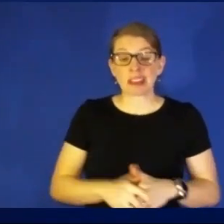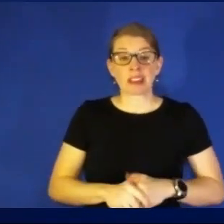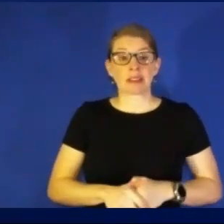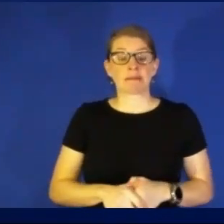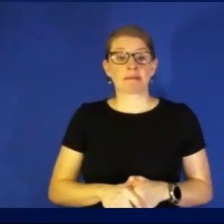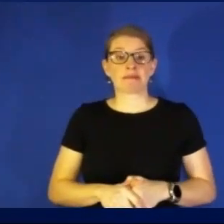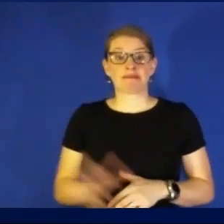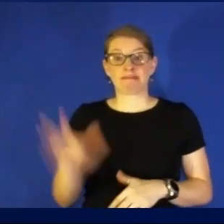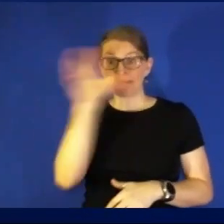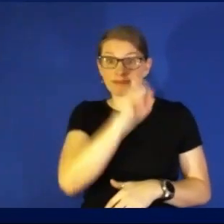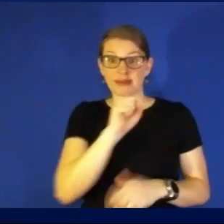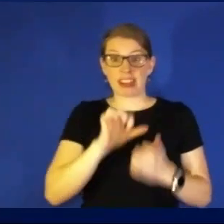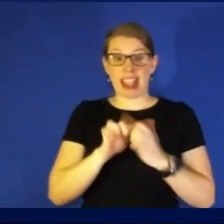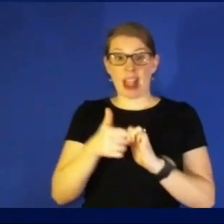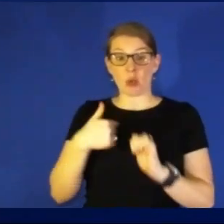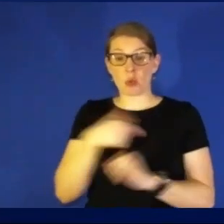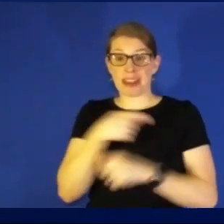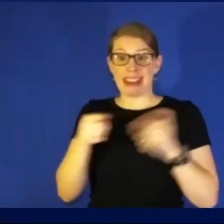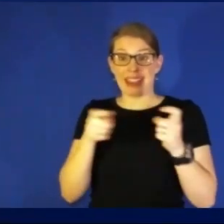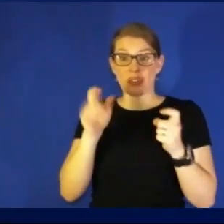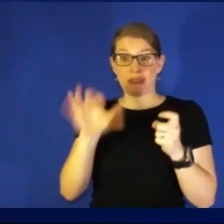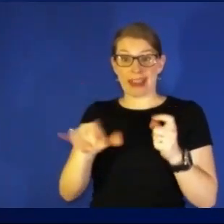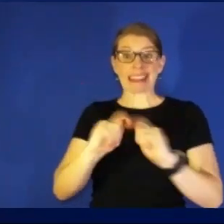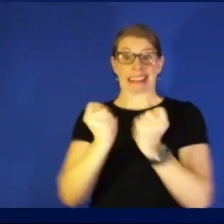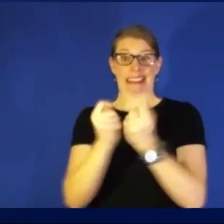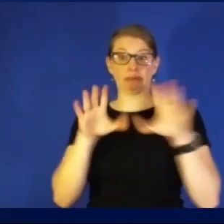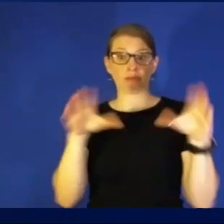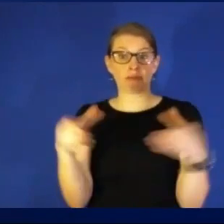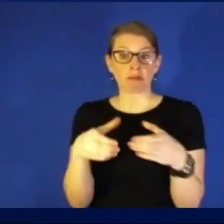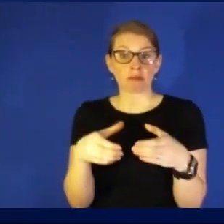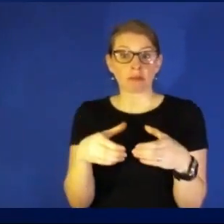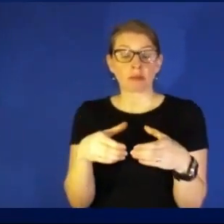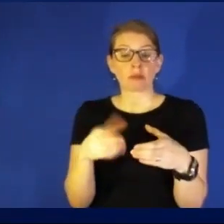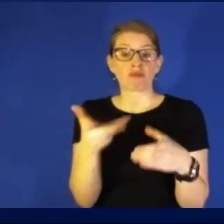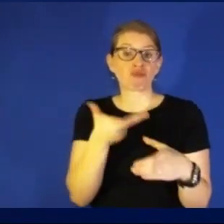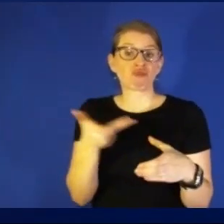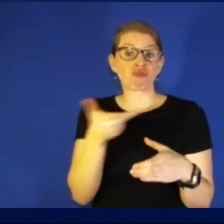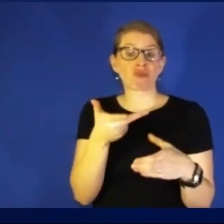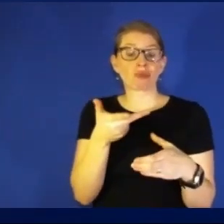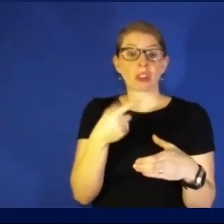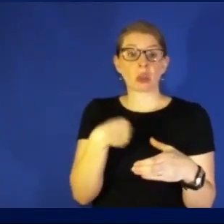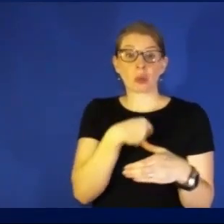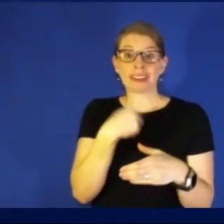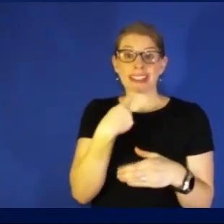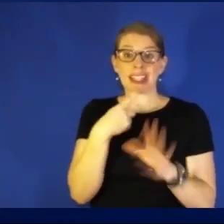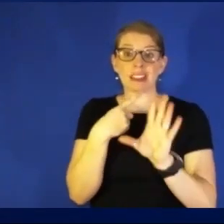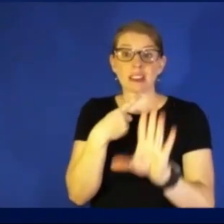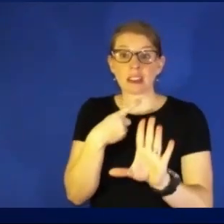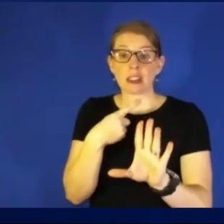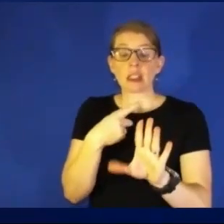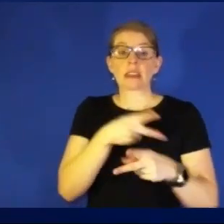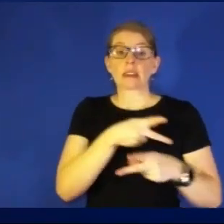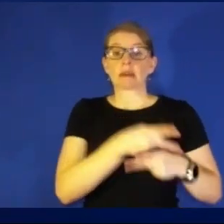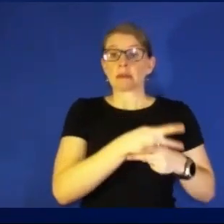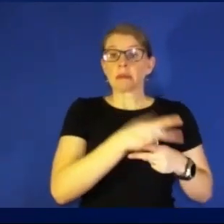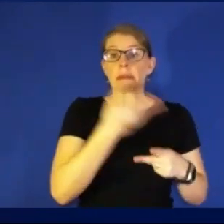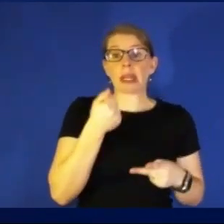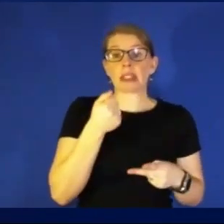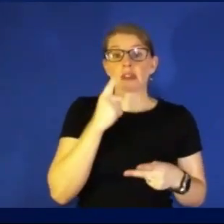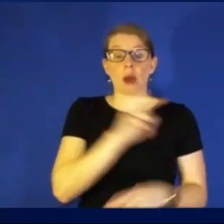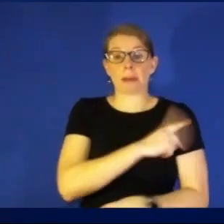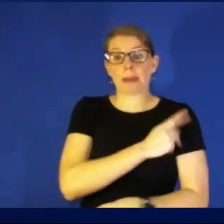how we handle that together as a team is to say, we just want to take the best care of our patients